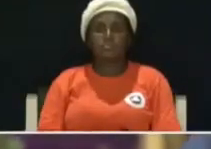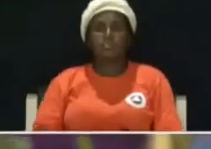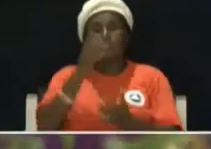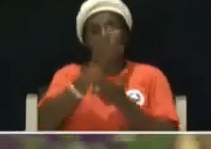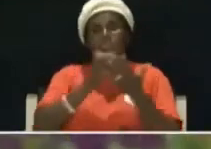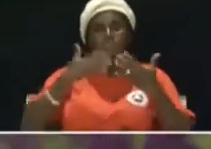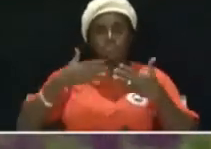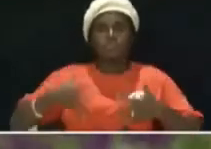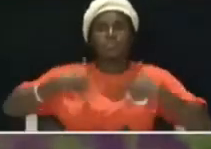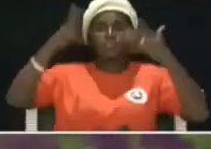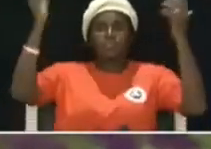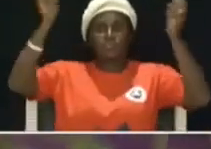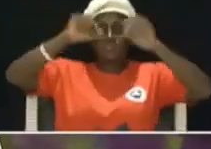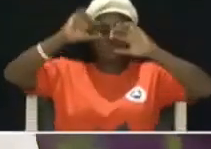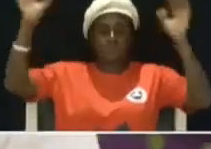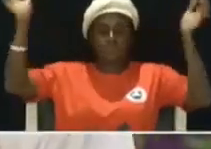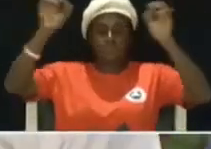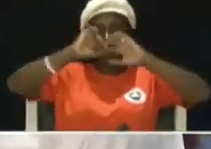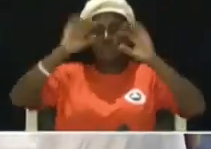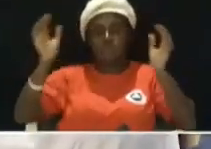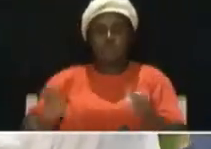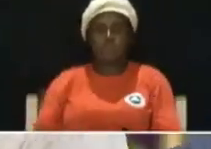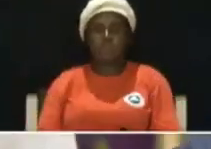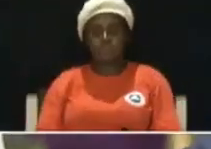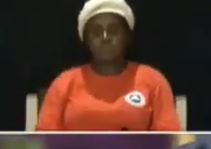Somebody shout hallelujah.